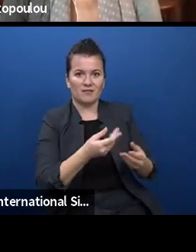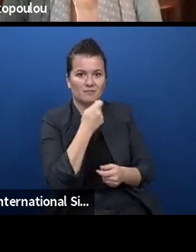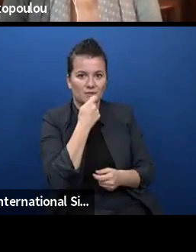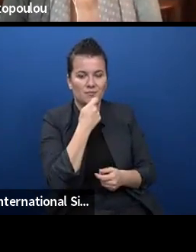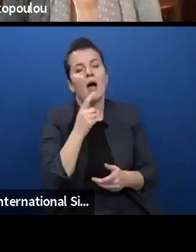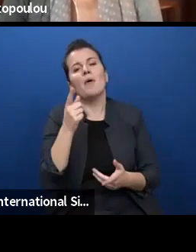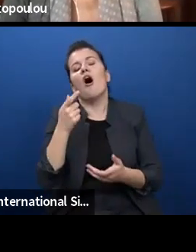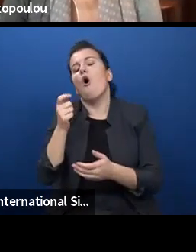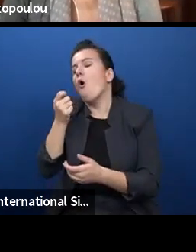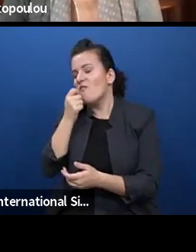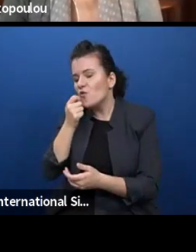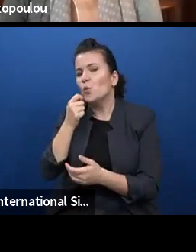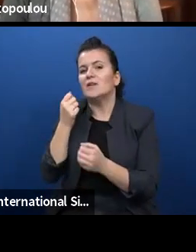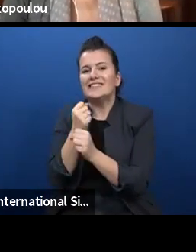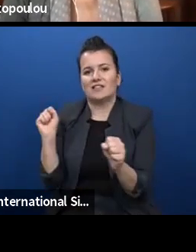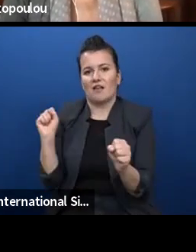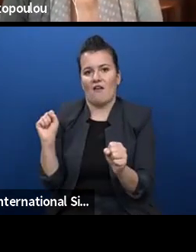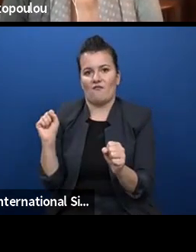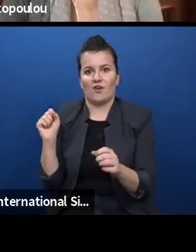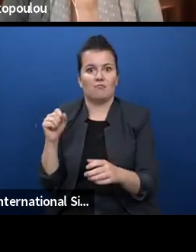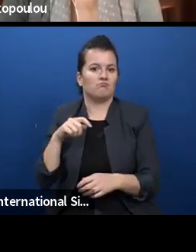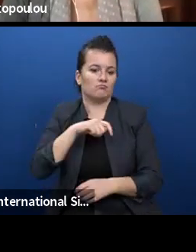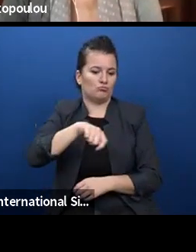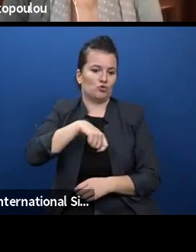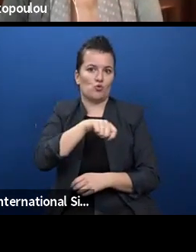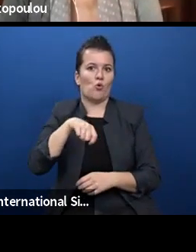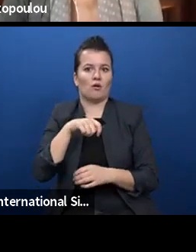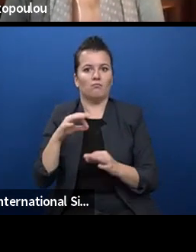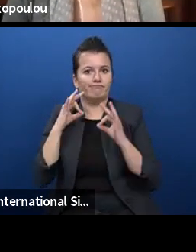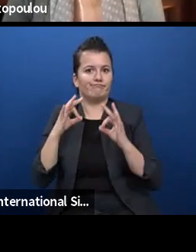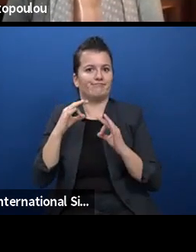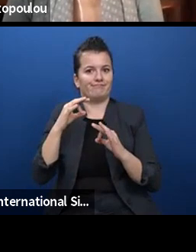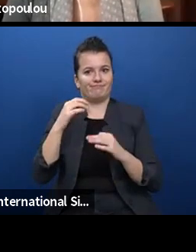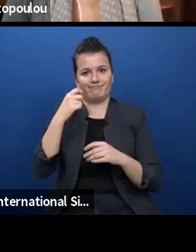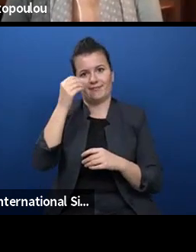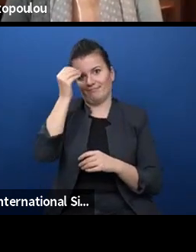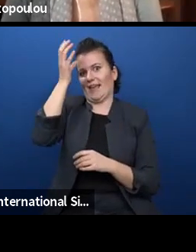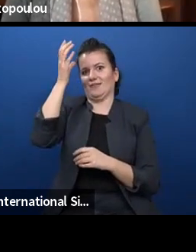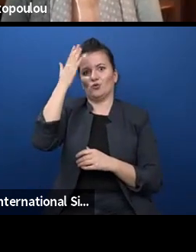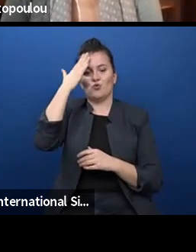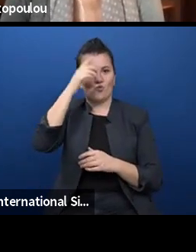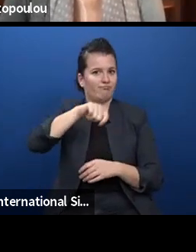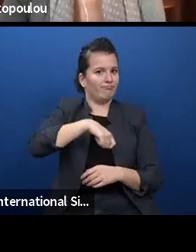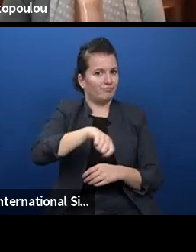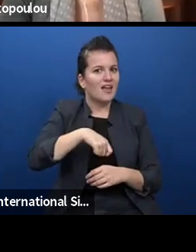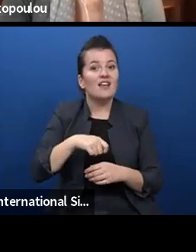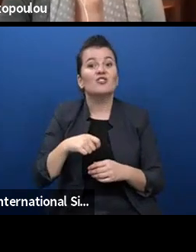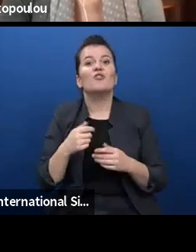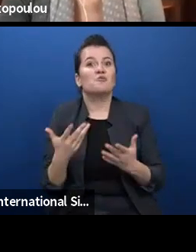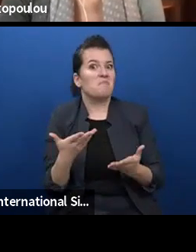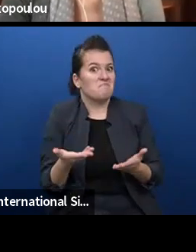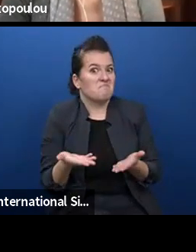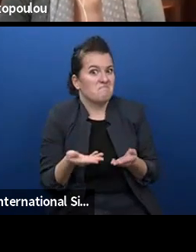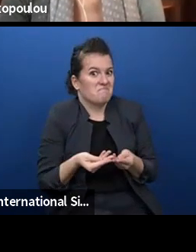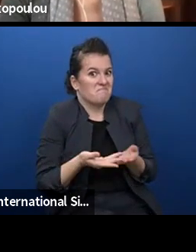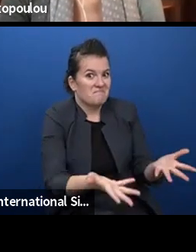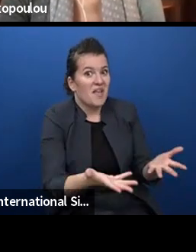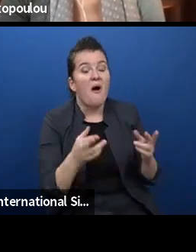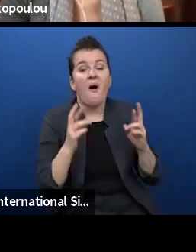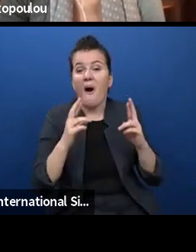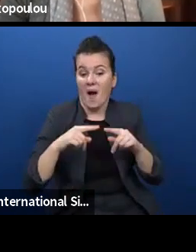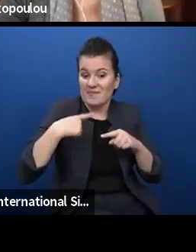and made by good chefs. So that's my idea. When we, let's see, have a next festival hopefully